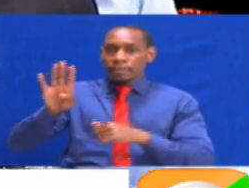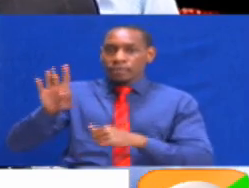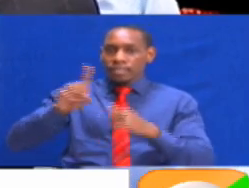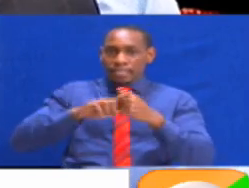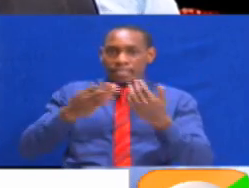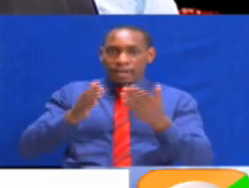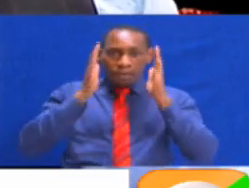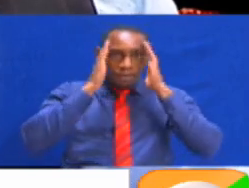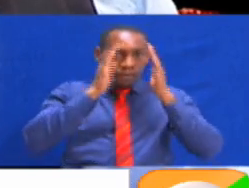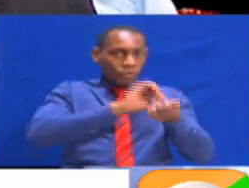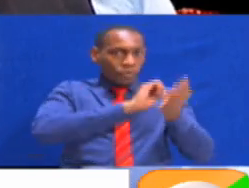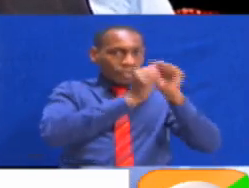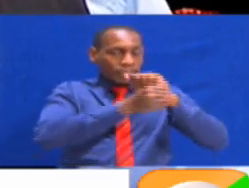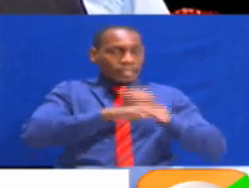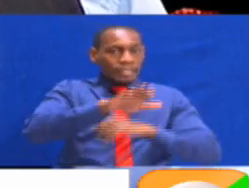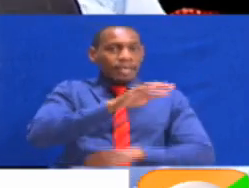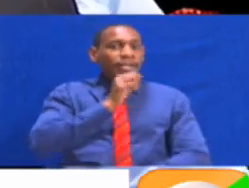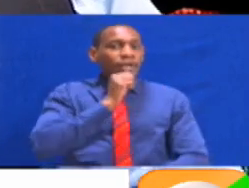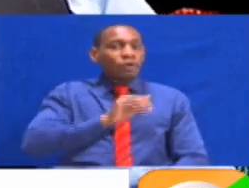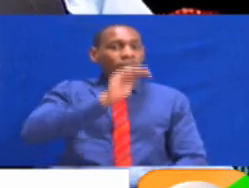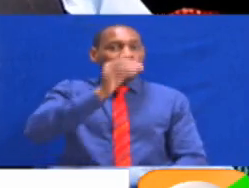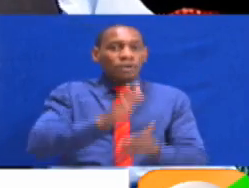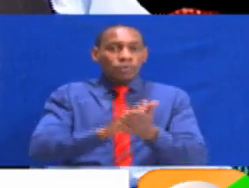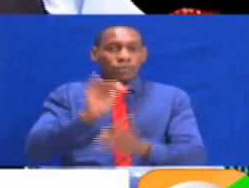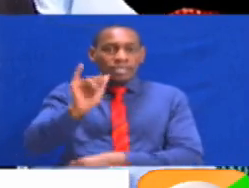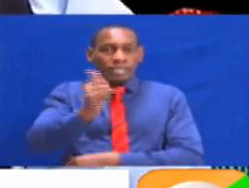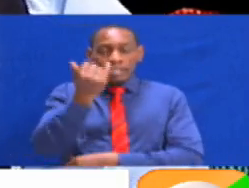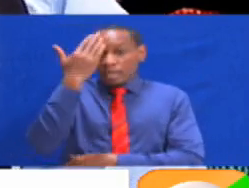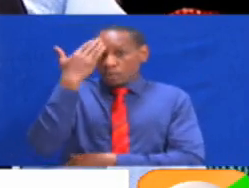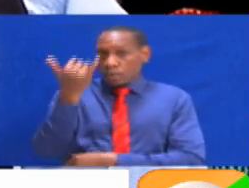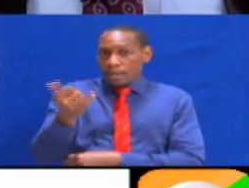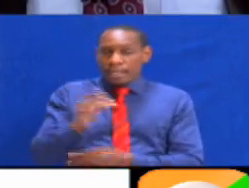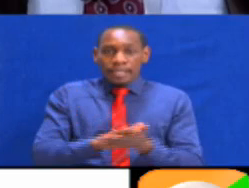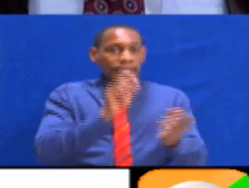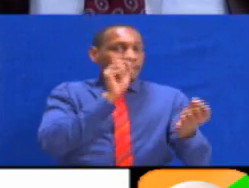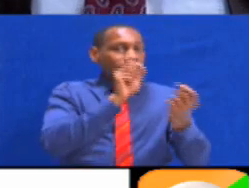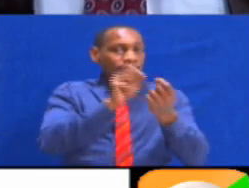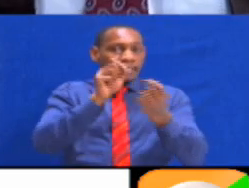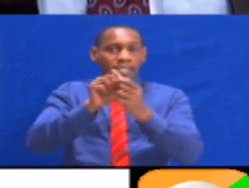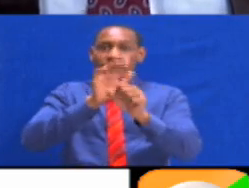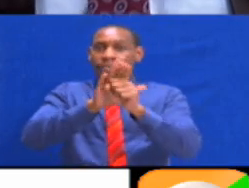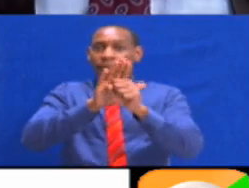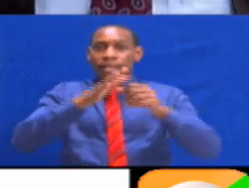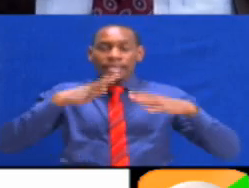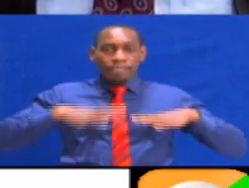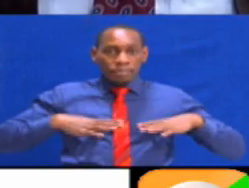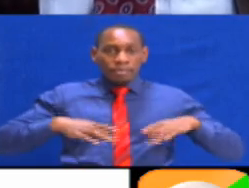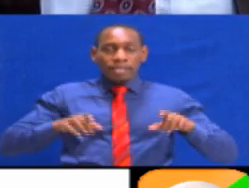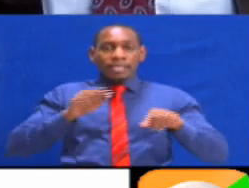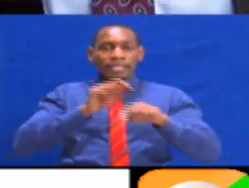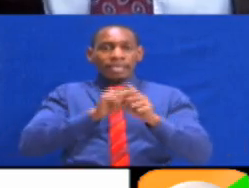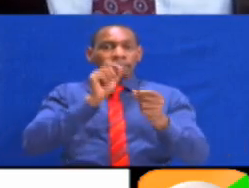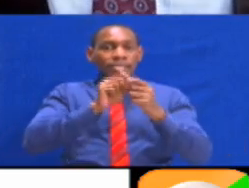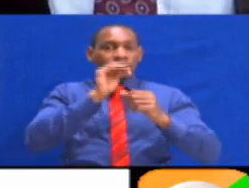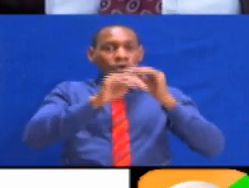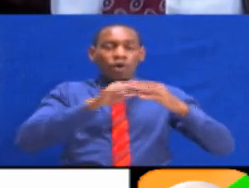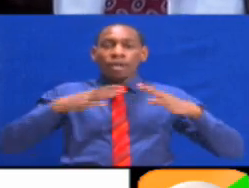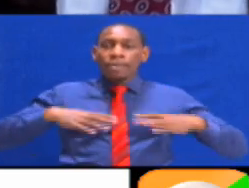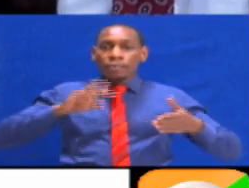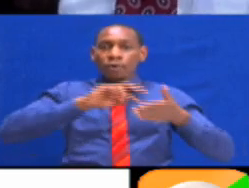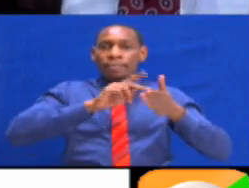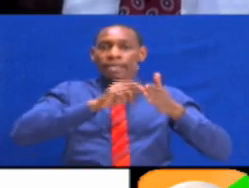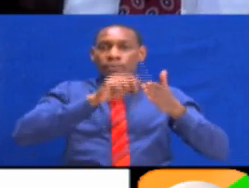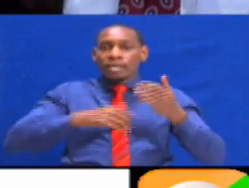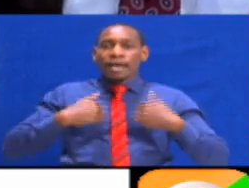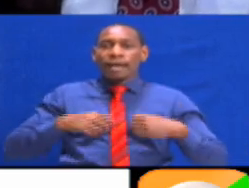to Old Town and Eastleigh simply because we are testing more people. And testing more people means